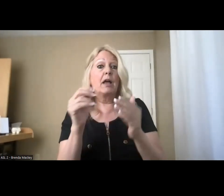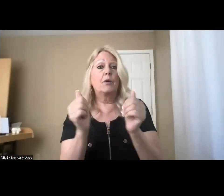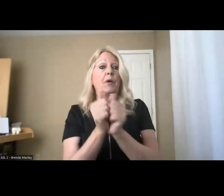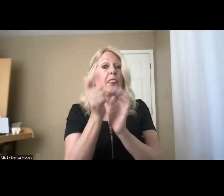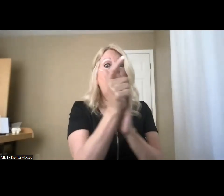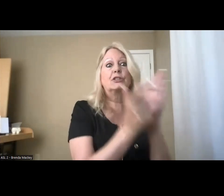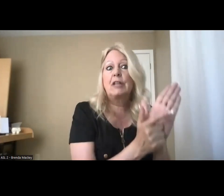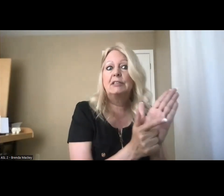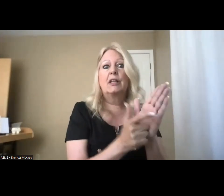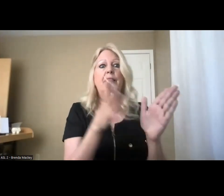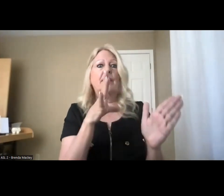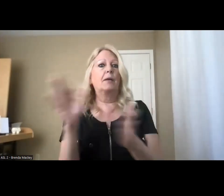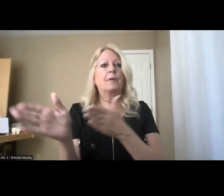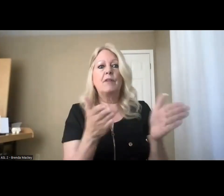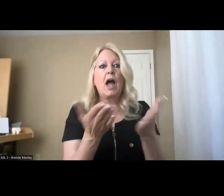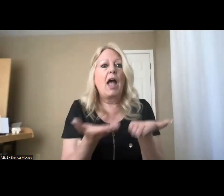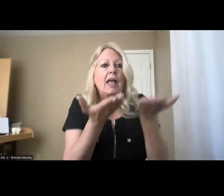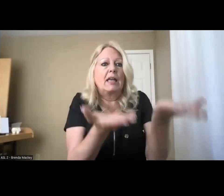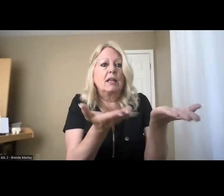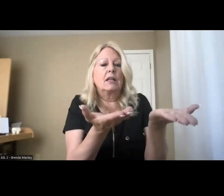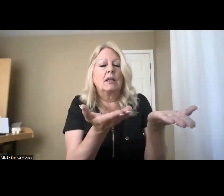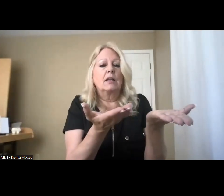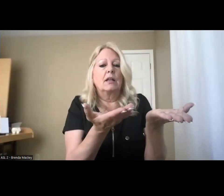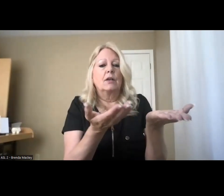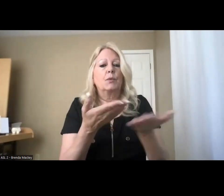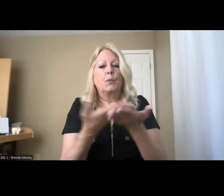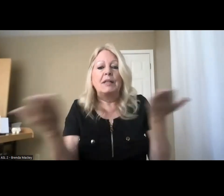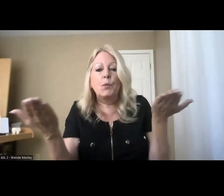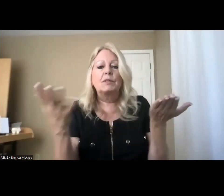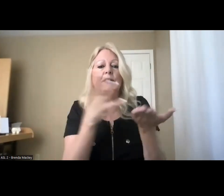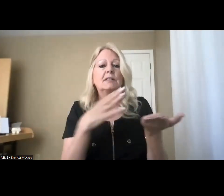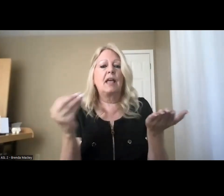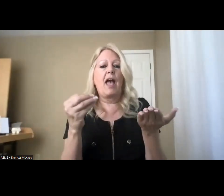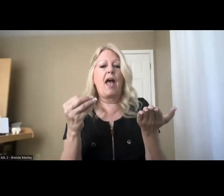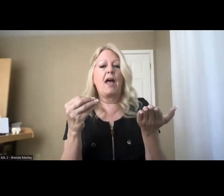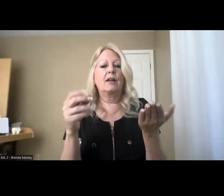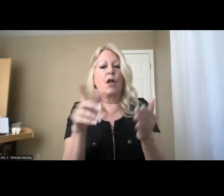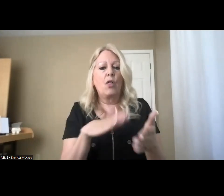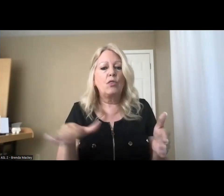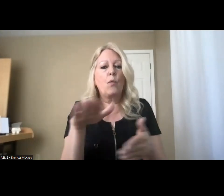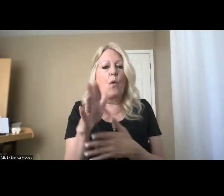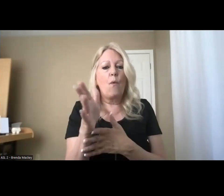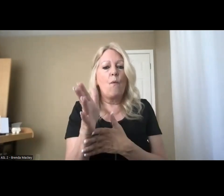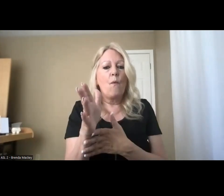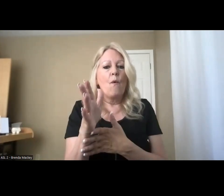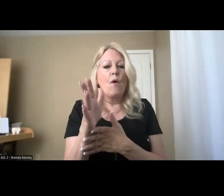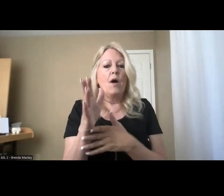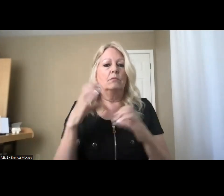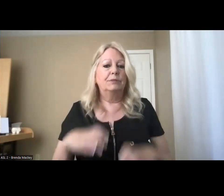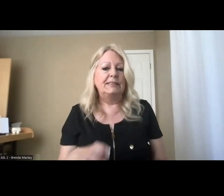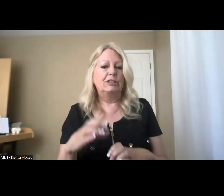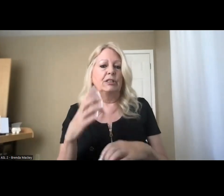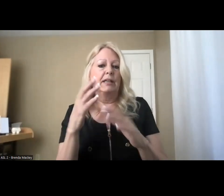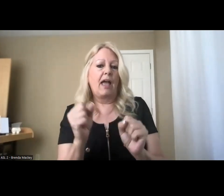provide local resources, help their local constituents plug in, that a key person in some of those offices